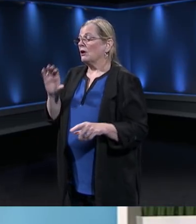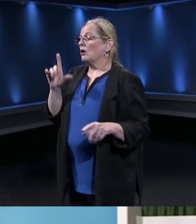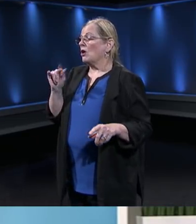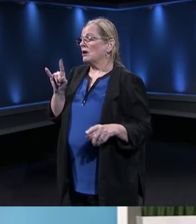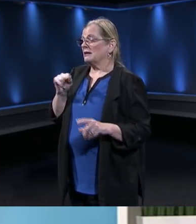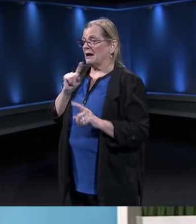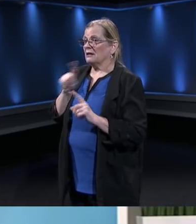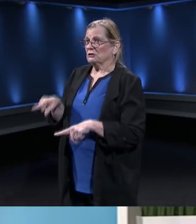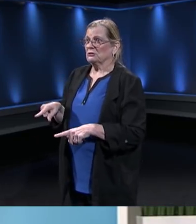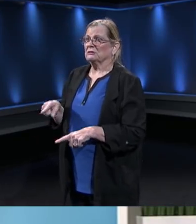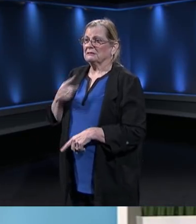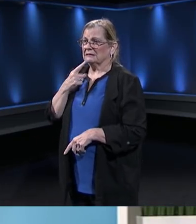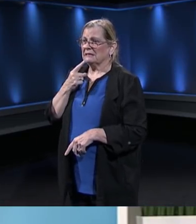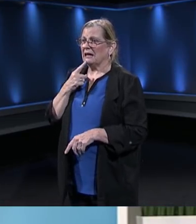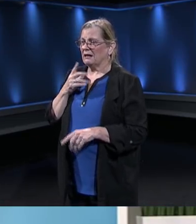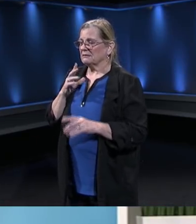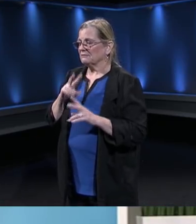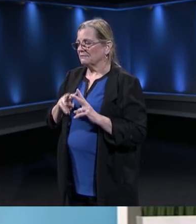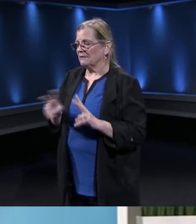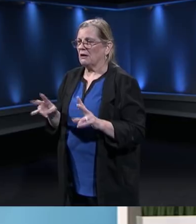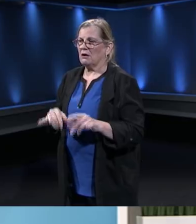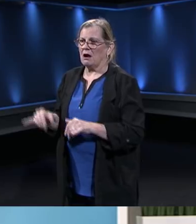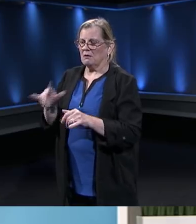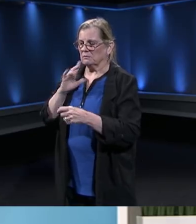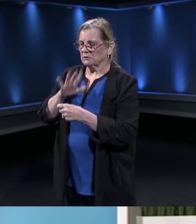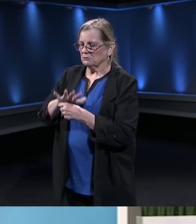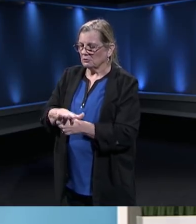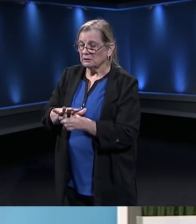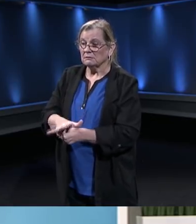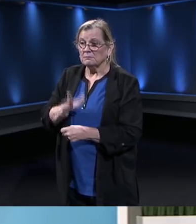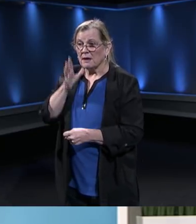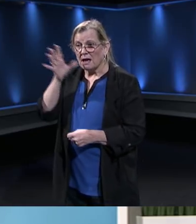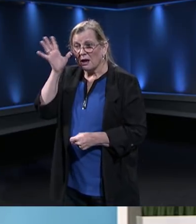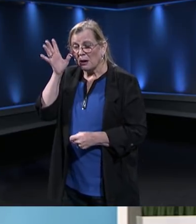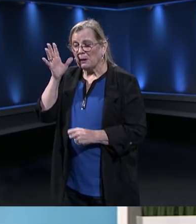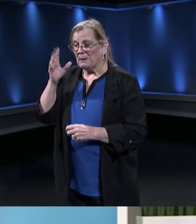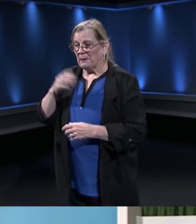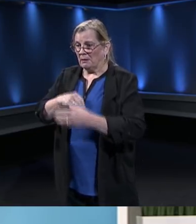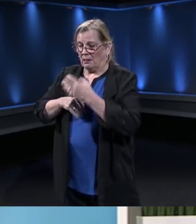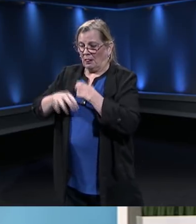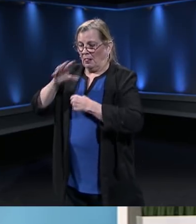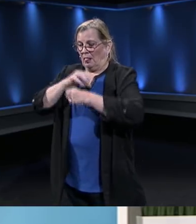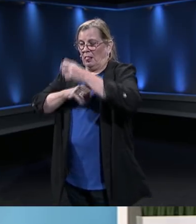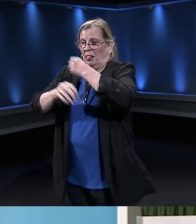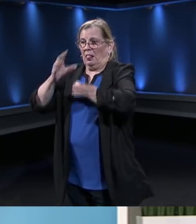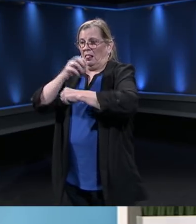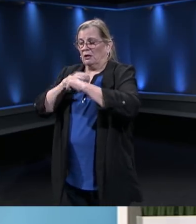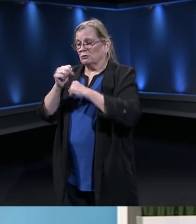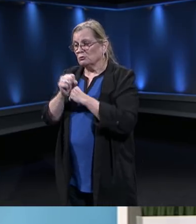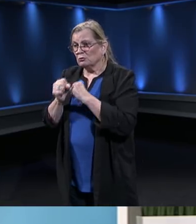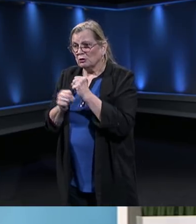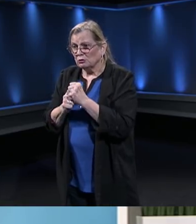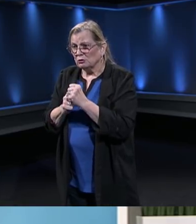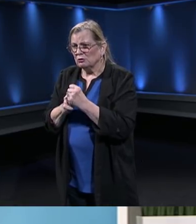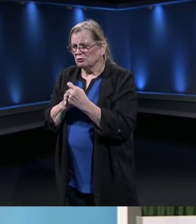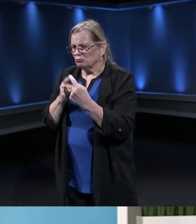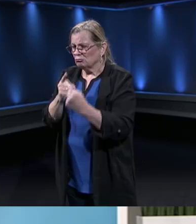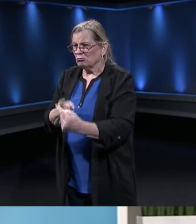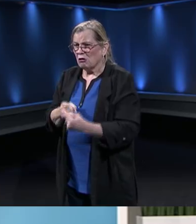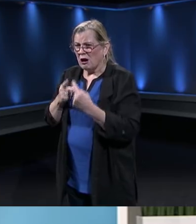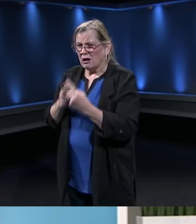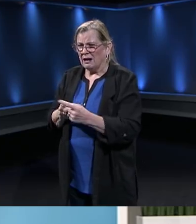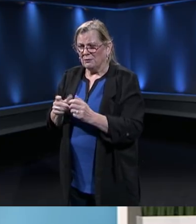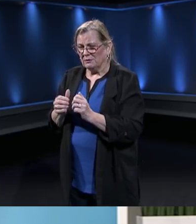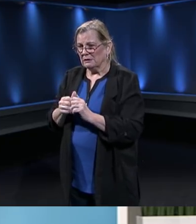common stress that parents feel around building that structure and not wanting to get into power struggles with your child every